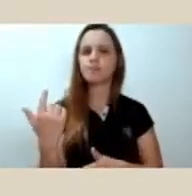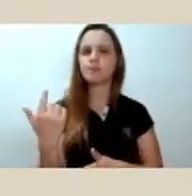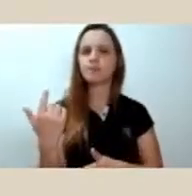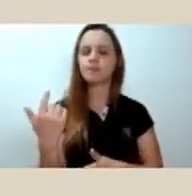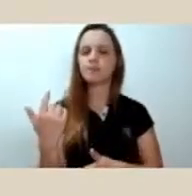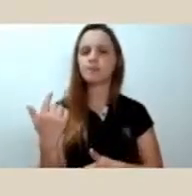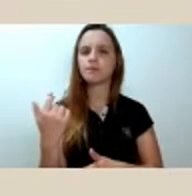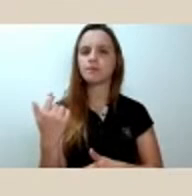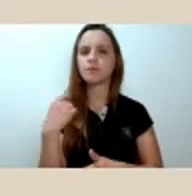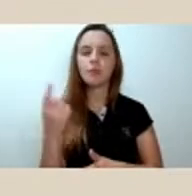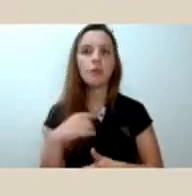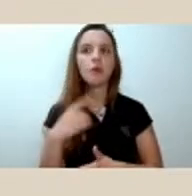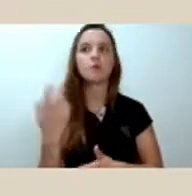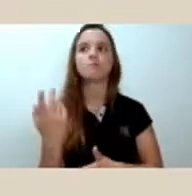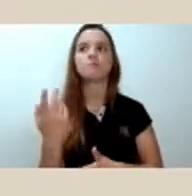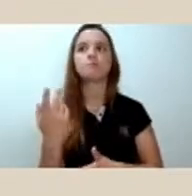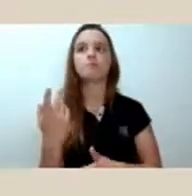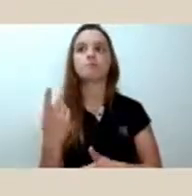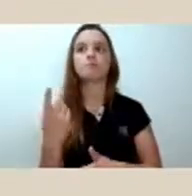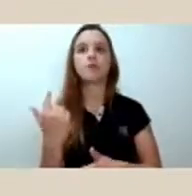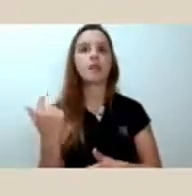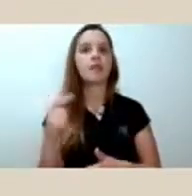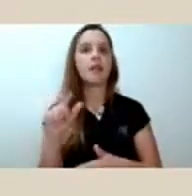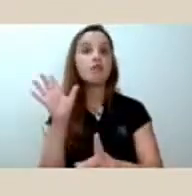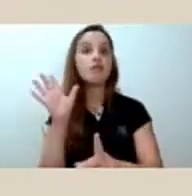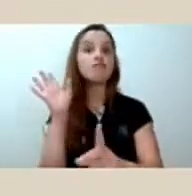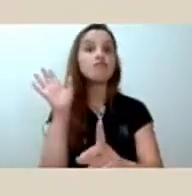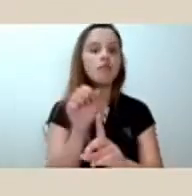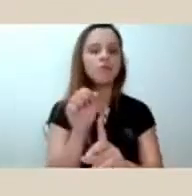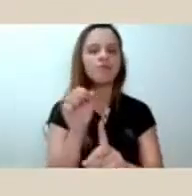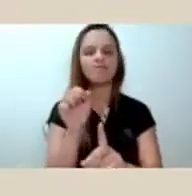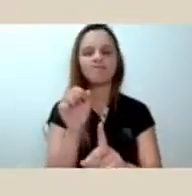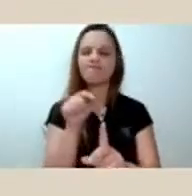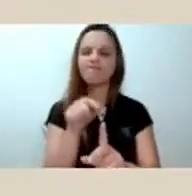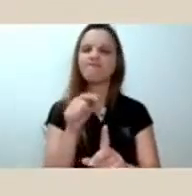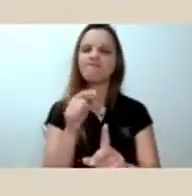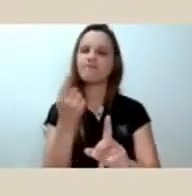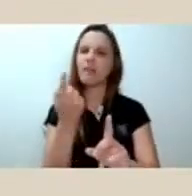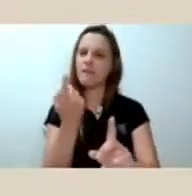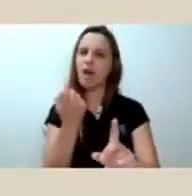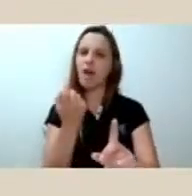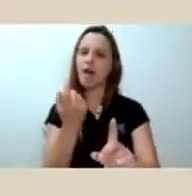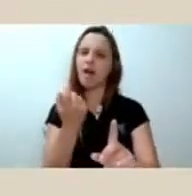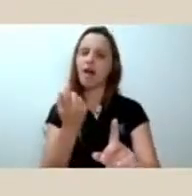where we should be. This said, there's now this plan to fight